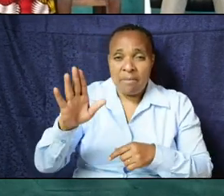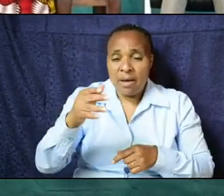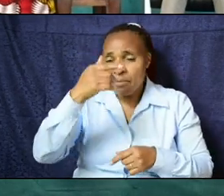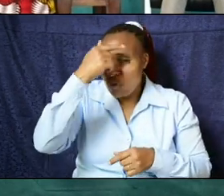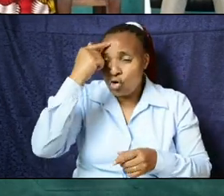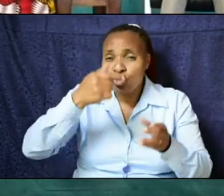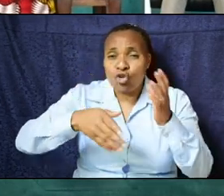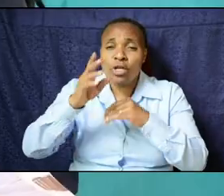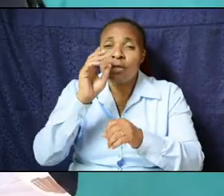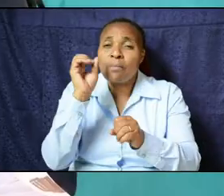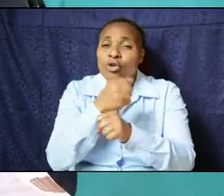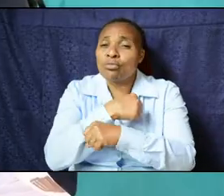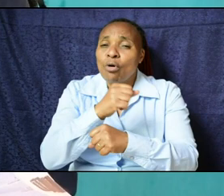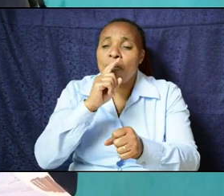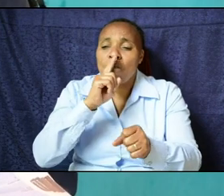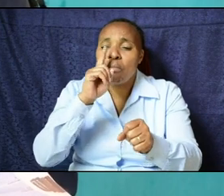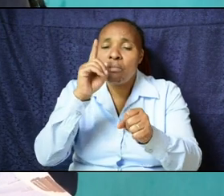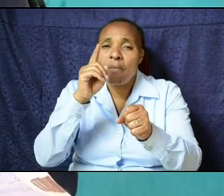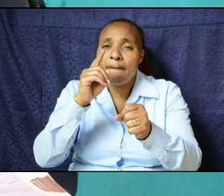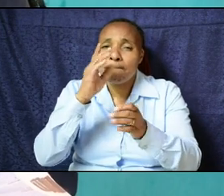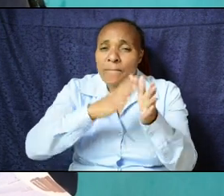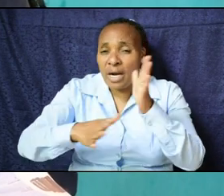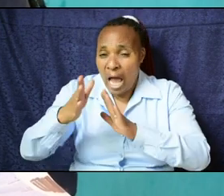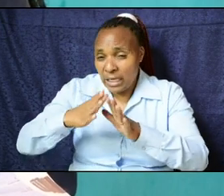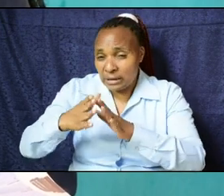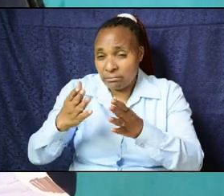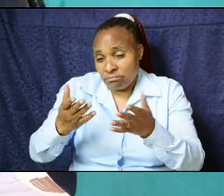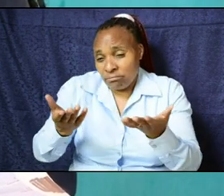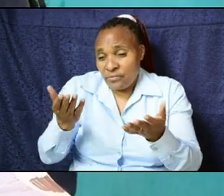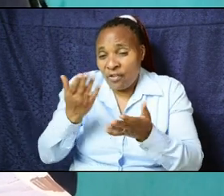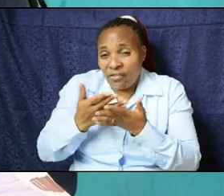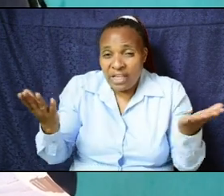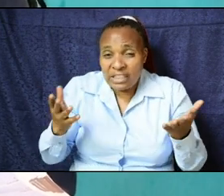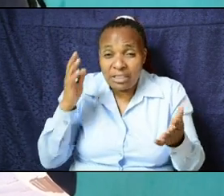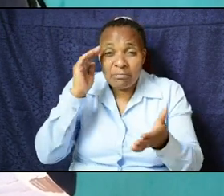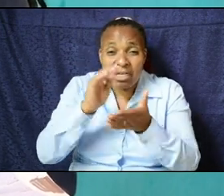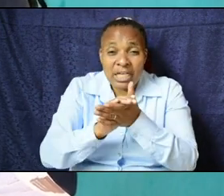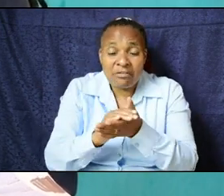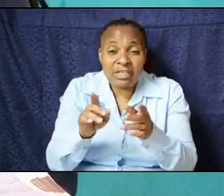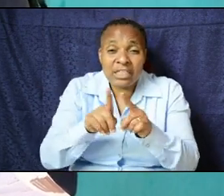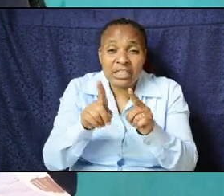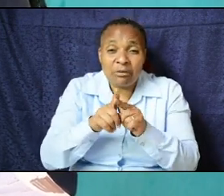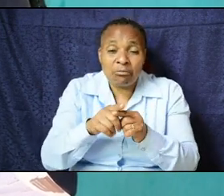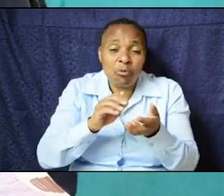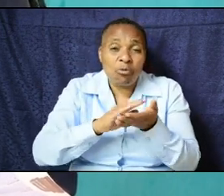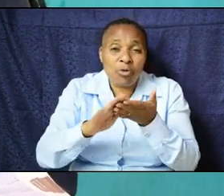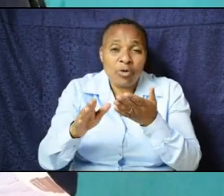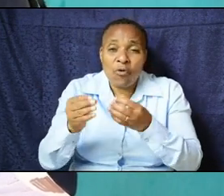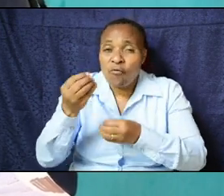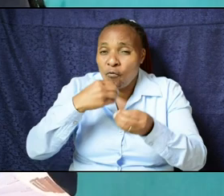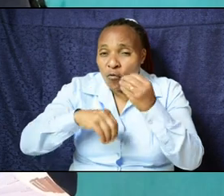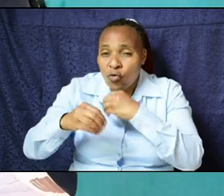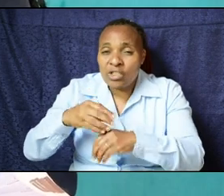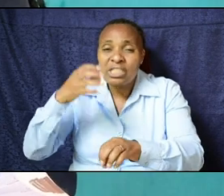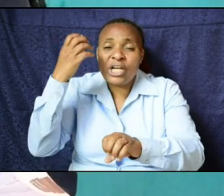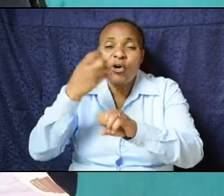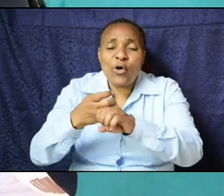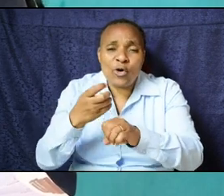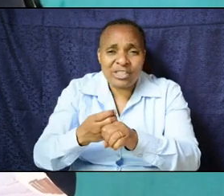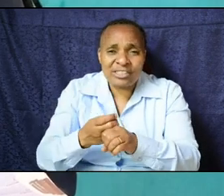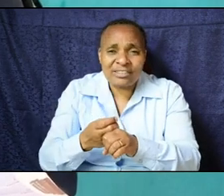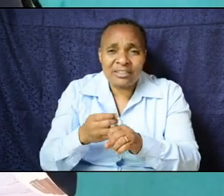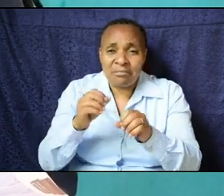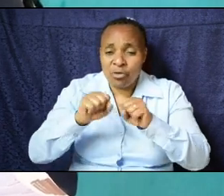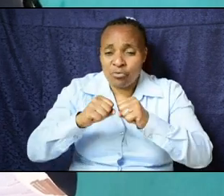promise that, you know, our lives, since we believe in him, are going to be like smooth. He tells us that there are going to be rocks and